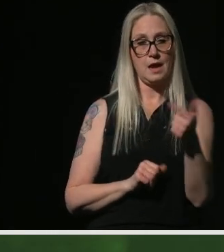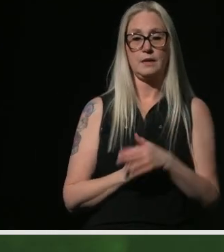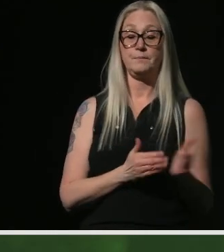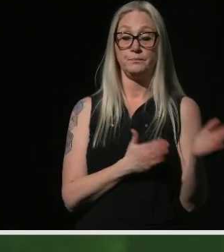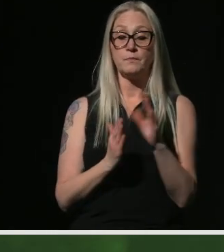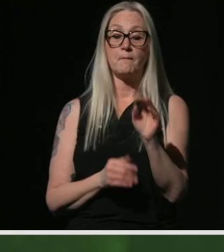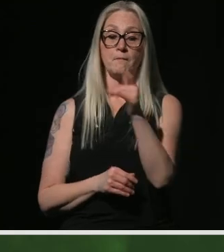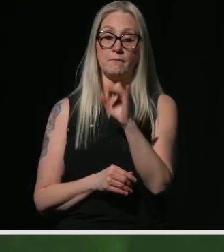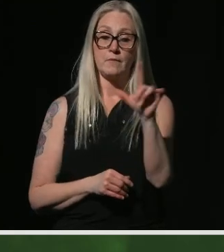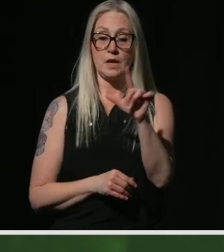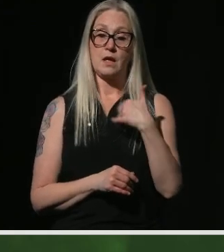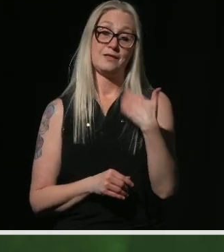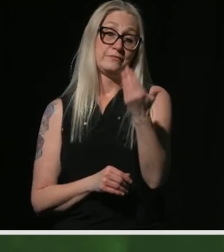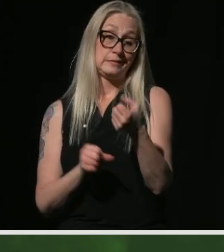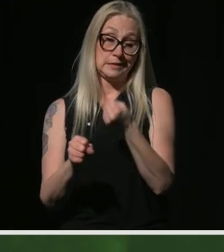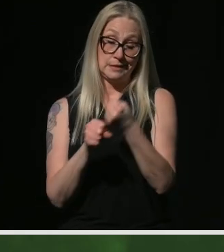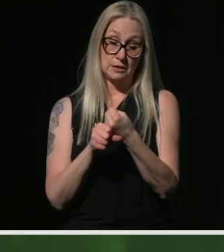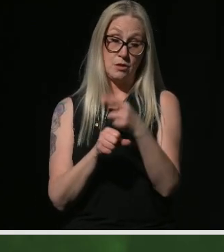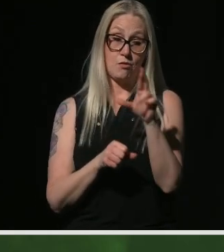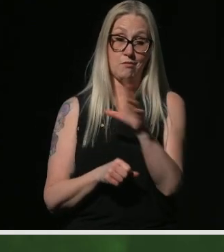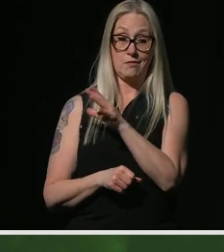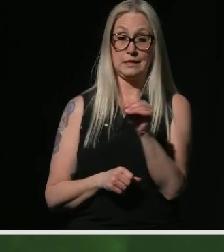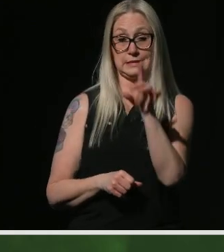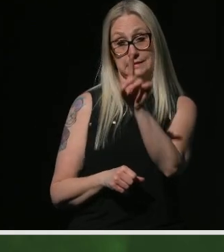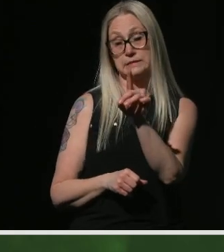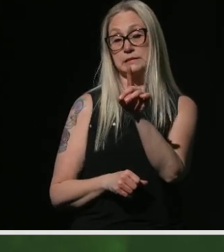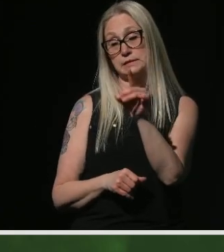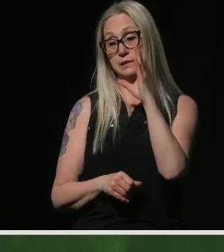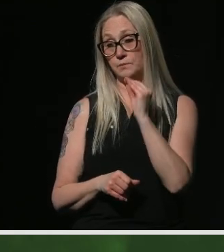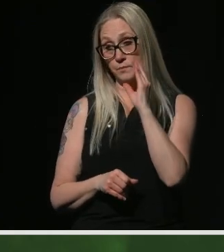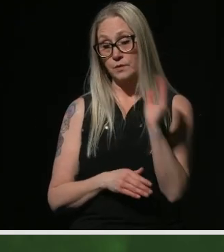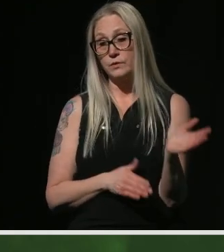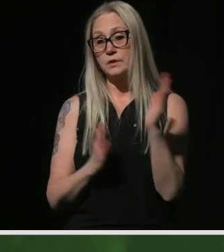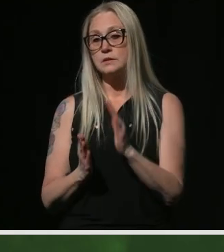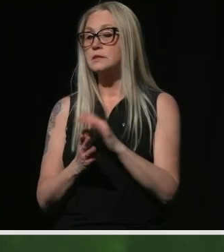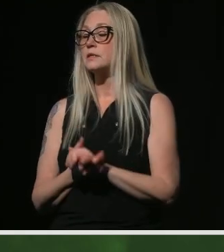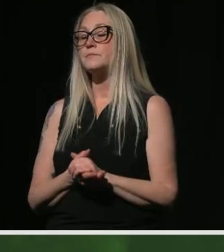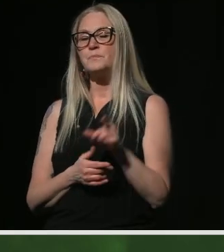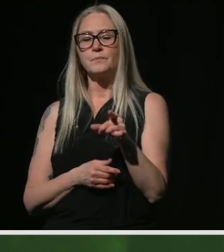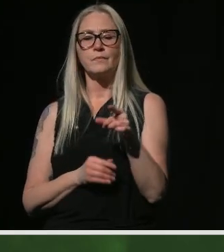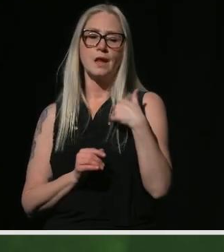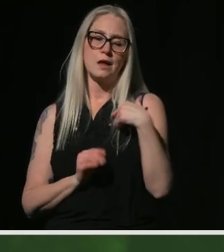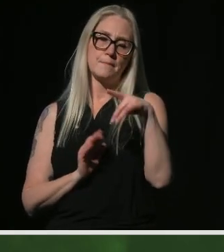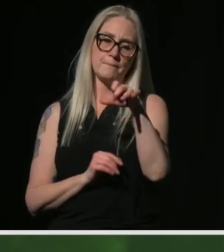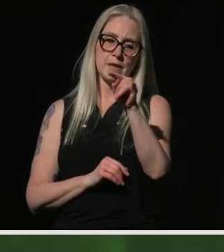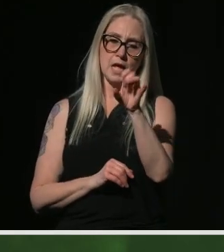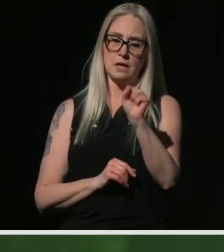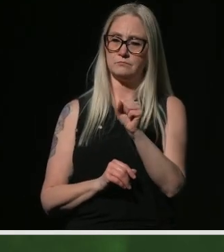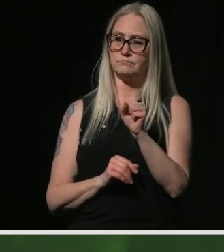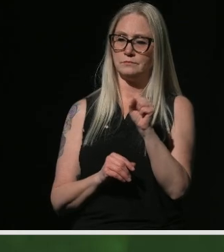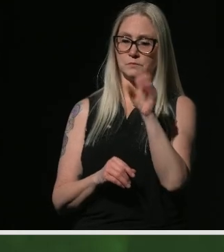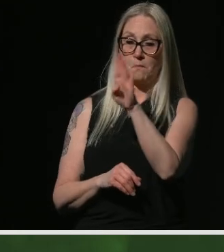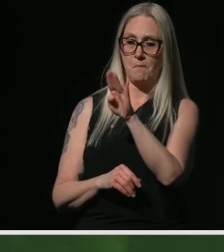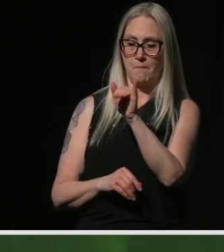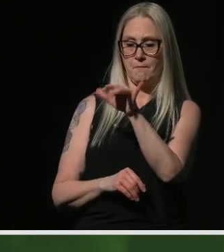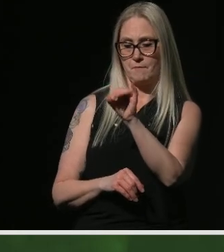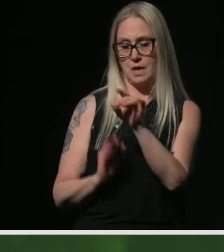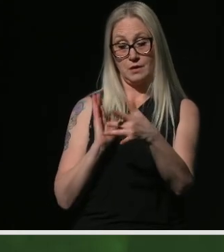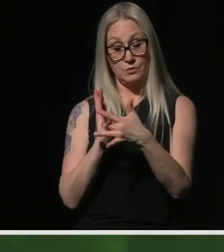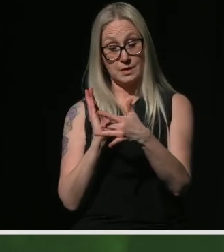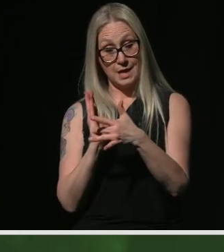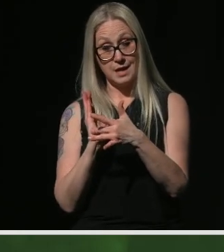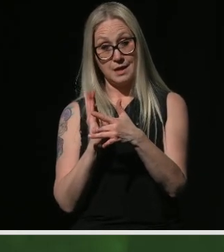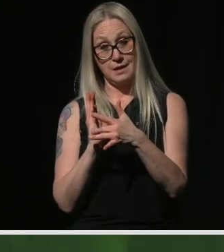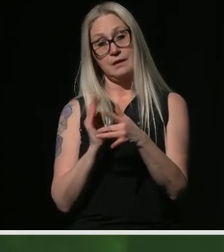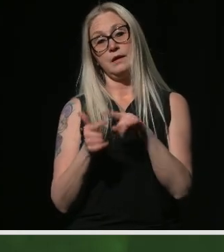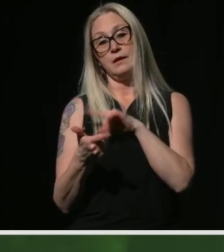R&D experience, including 6 at Regeneron doing drug delivery systems. He has patents across biotextiles, drug delivery,